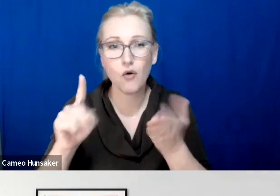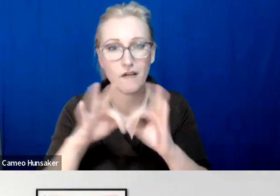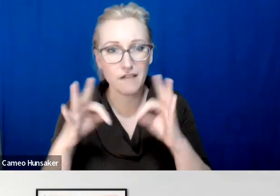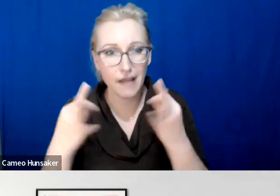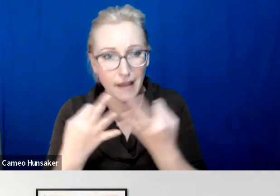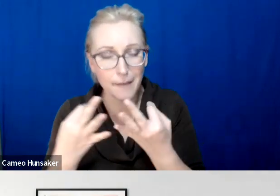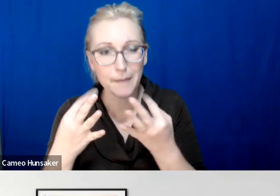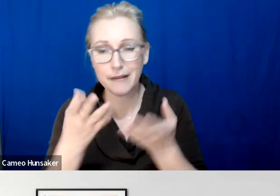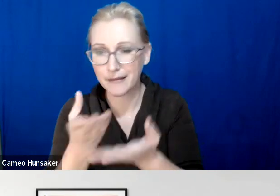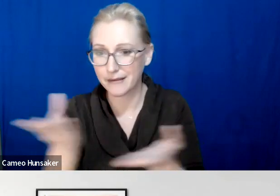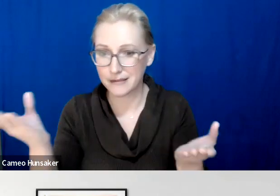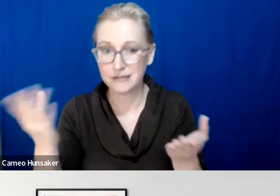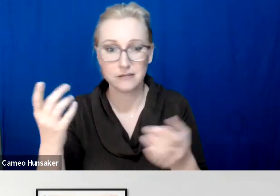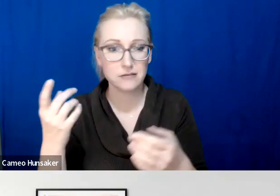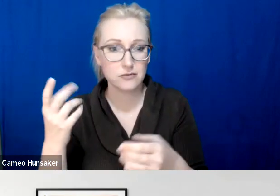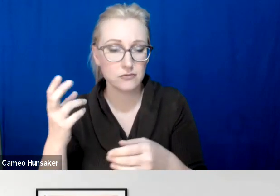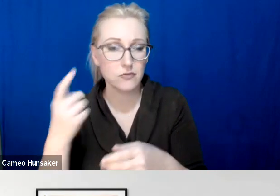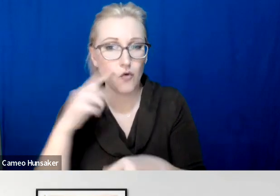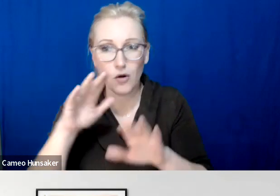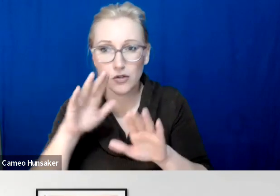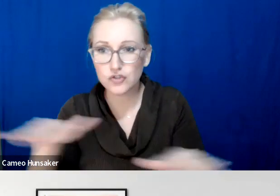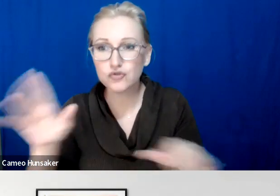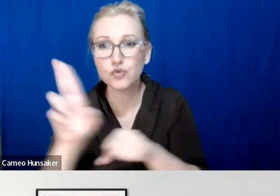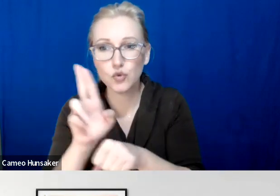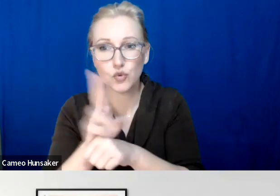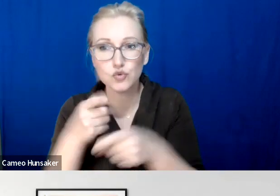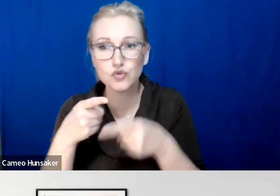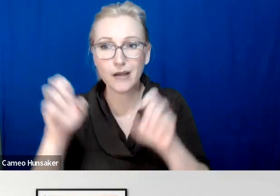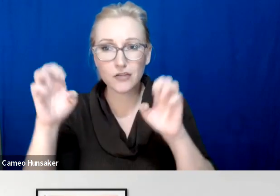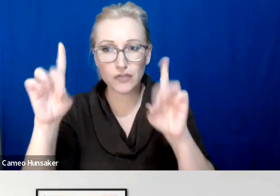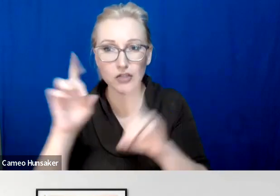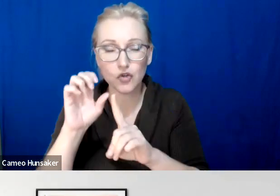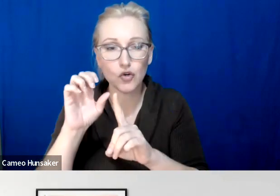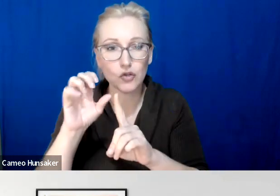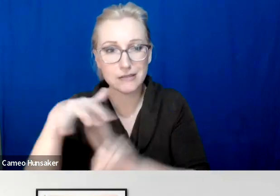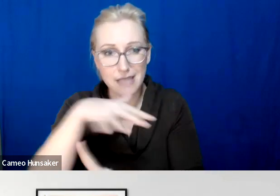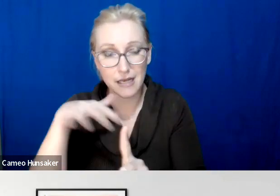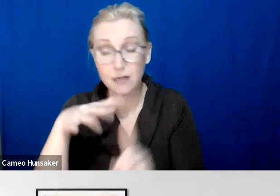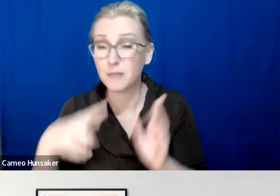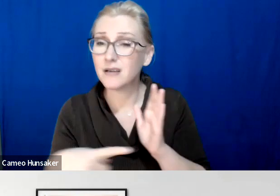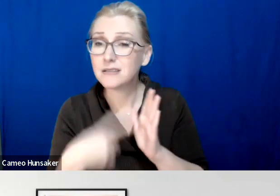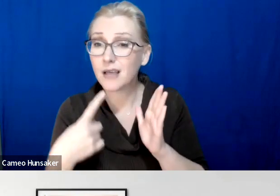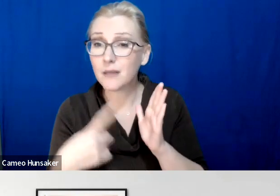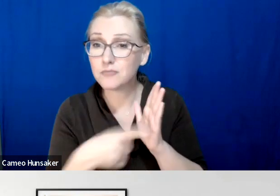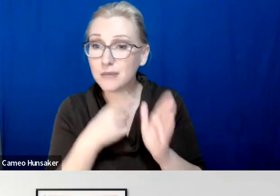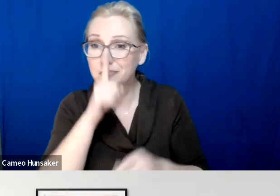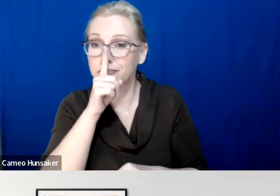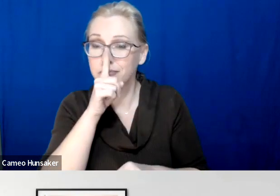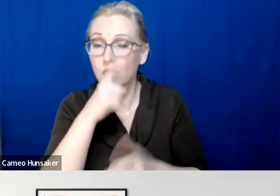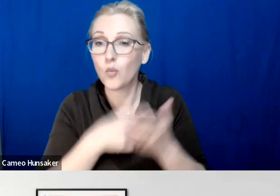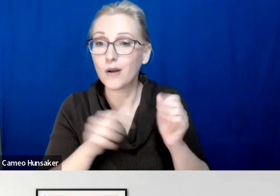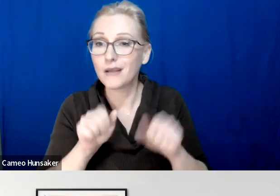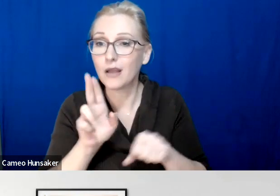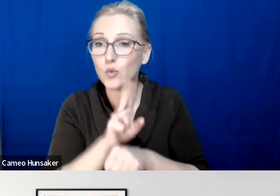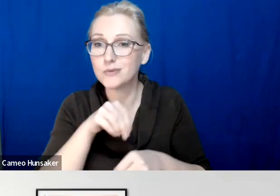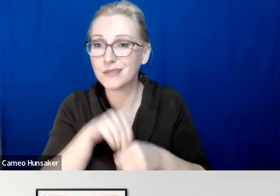of the equipment in their educational settings, but not necessarily in the home. And so what we get a lot